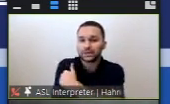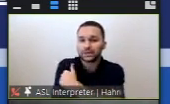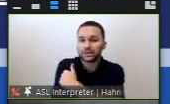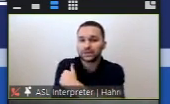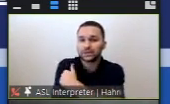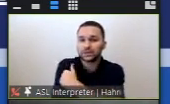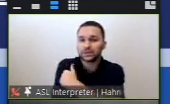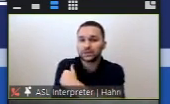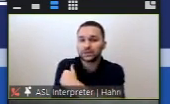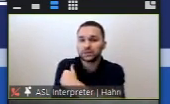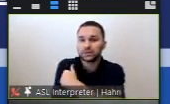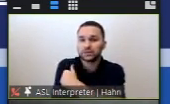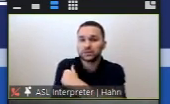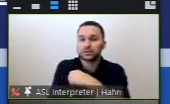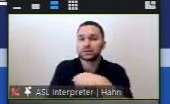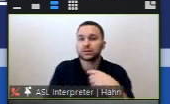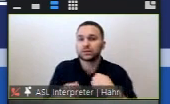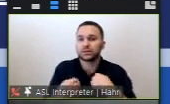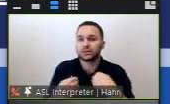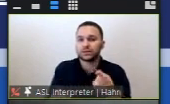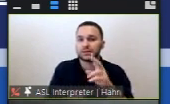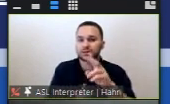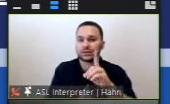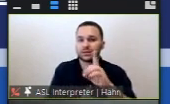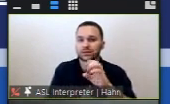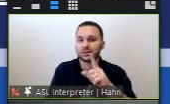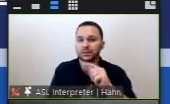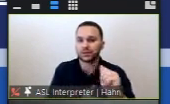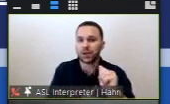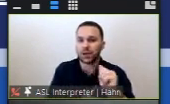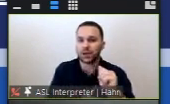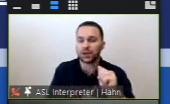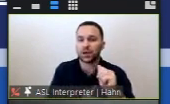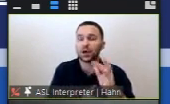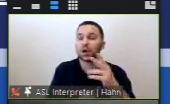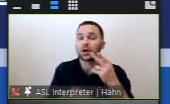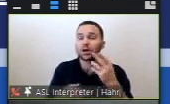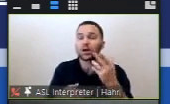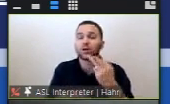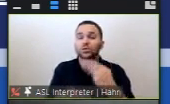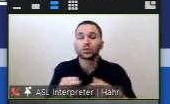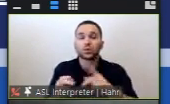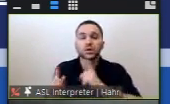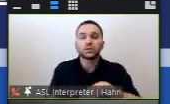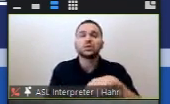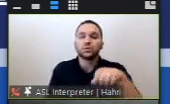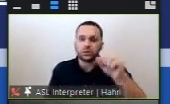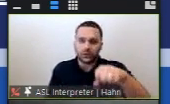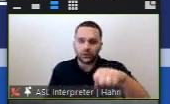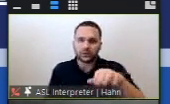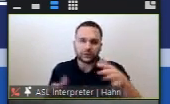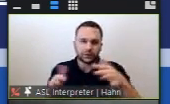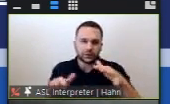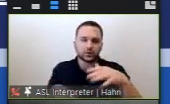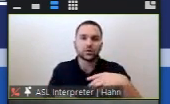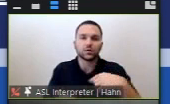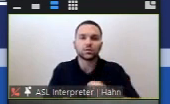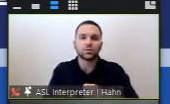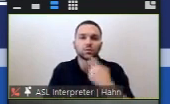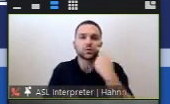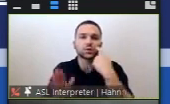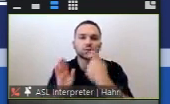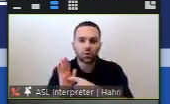Delta variant has emerged. And I think the short answer to that question is yes, to some degree. We have seen a decrease in